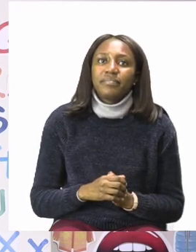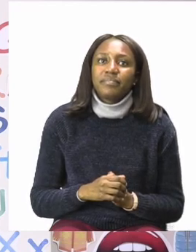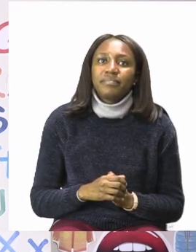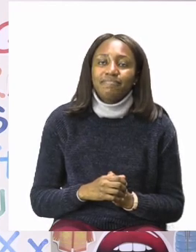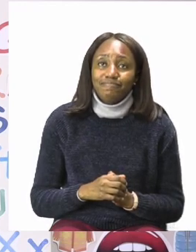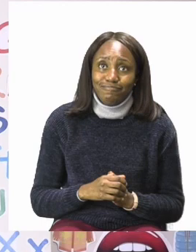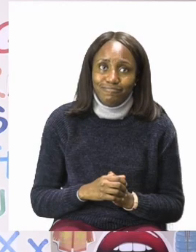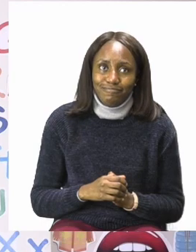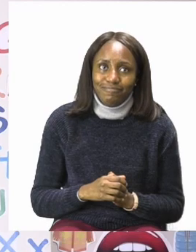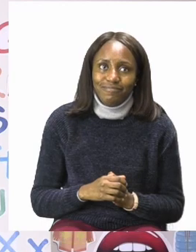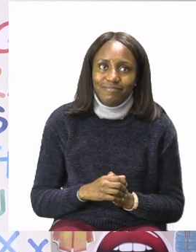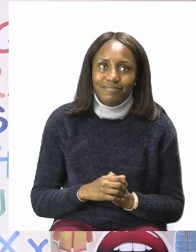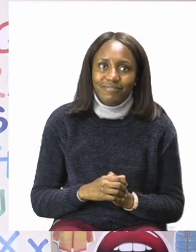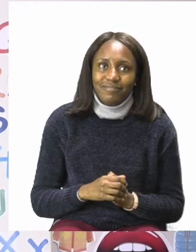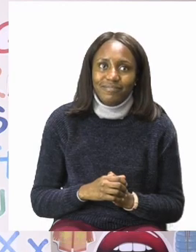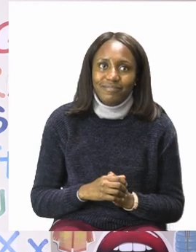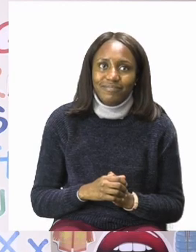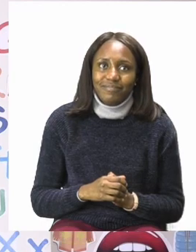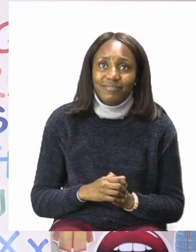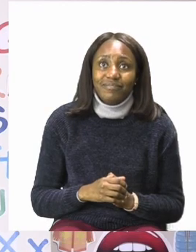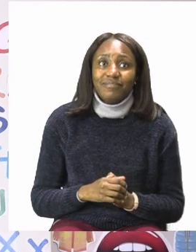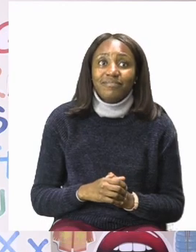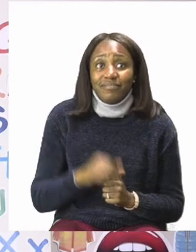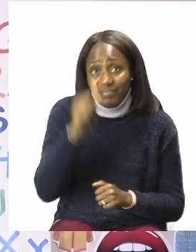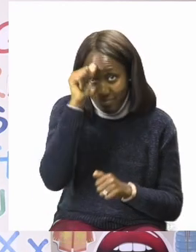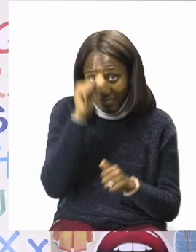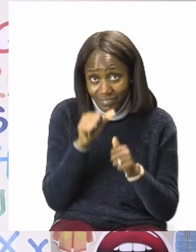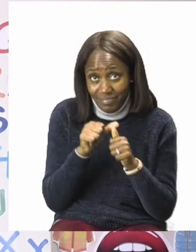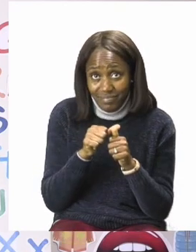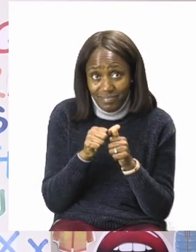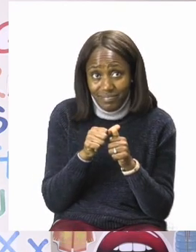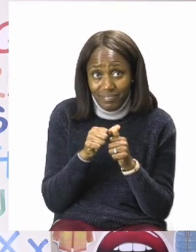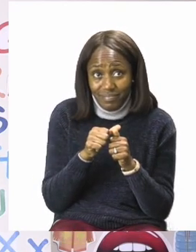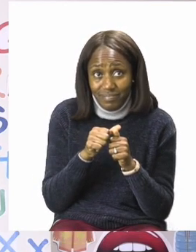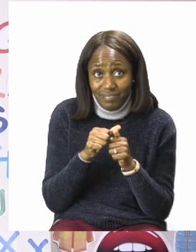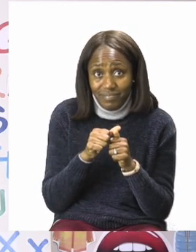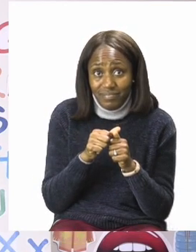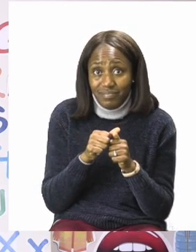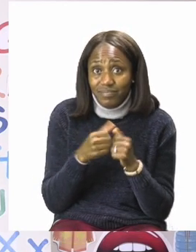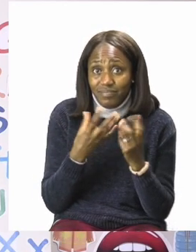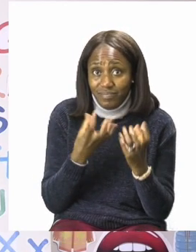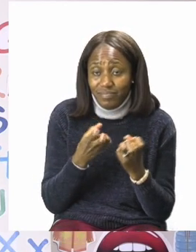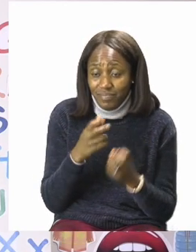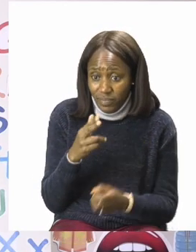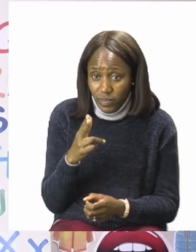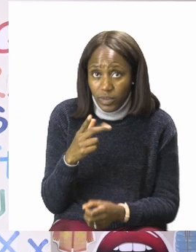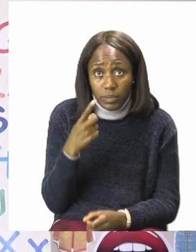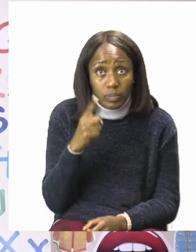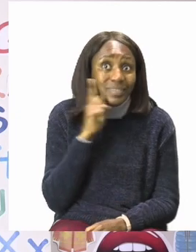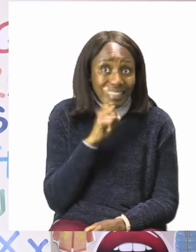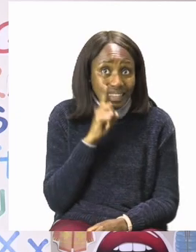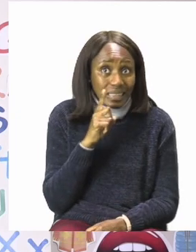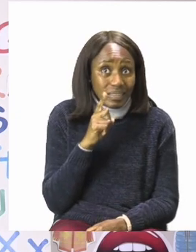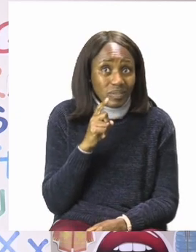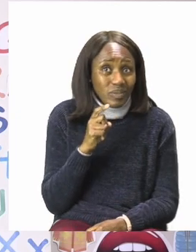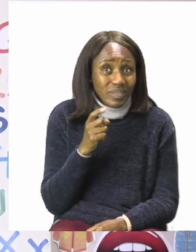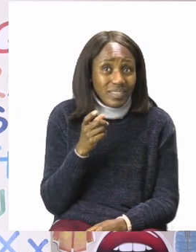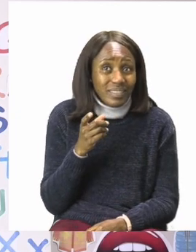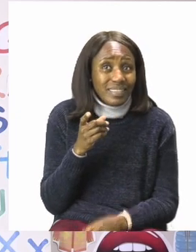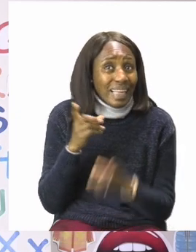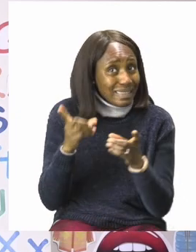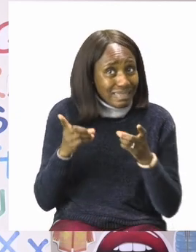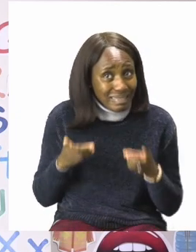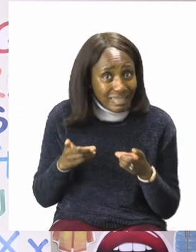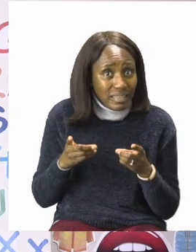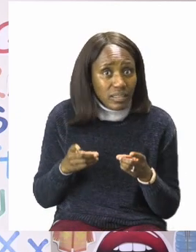Okay. Remember, boys and girls, a pair of scissors is very dangerous. So every time you use a pair of